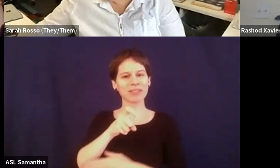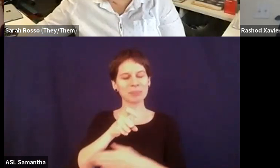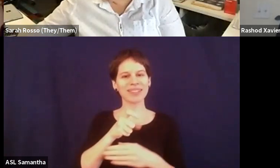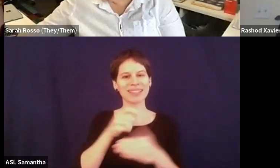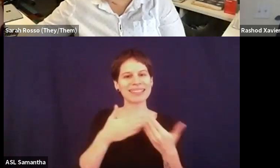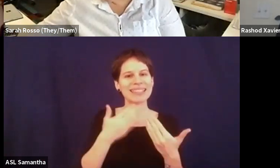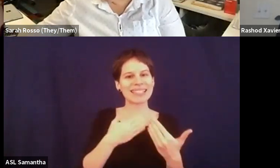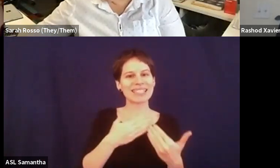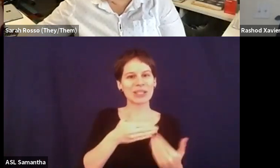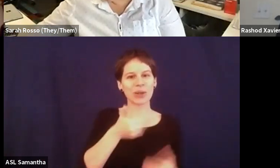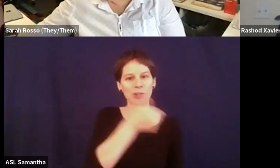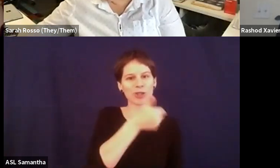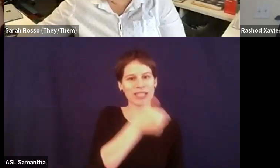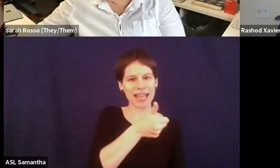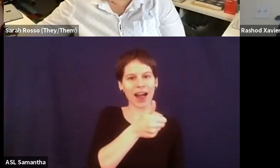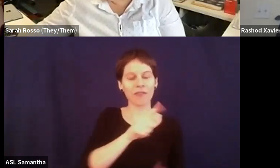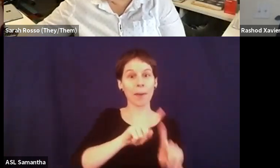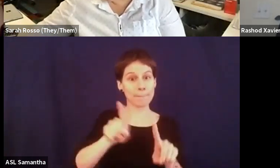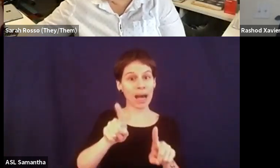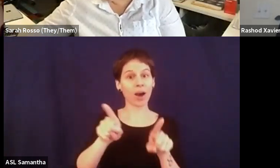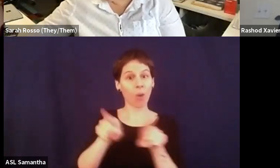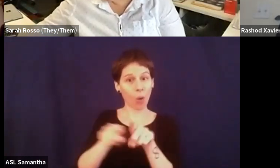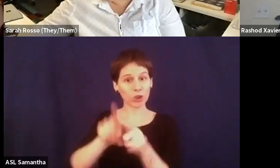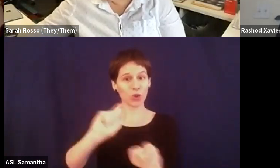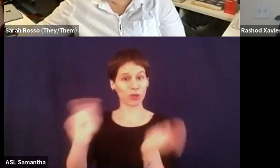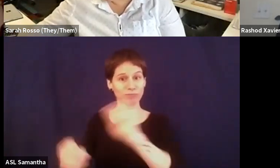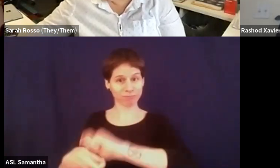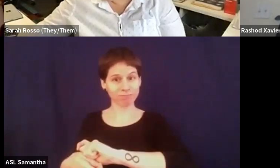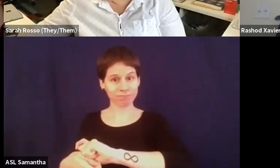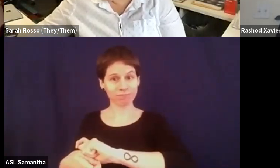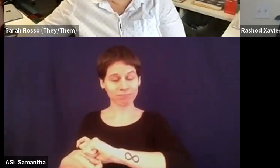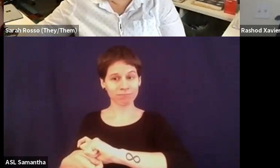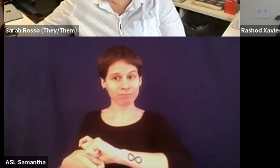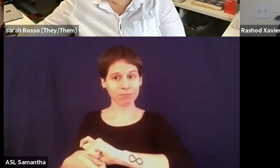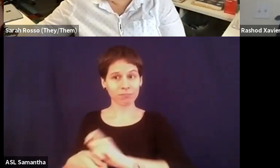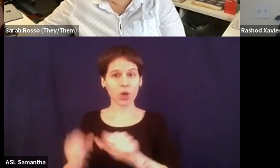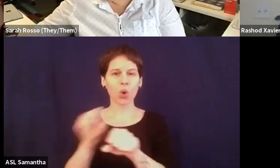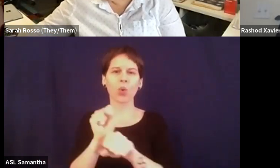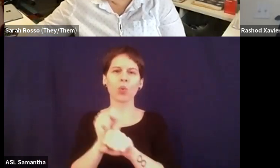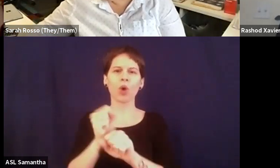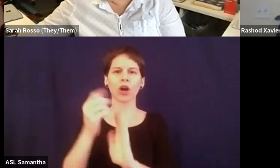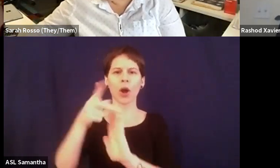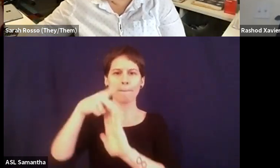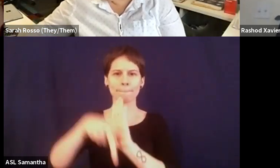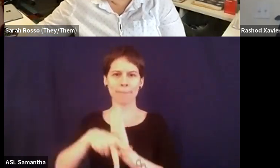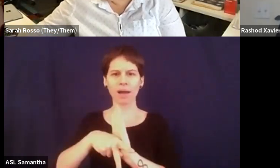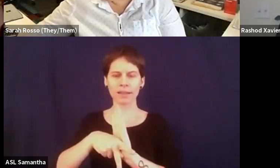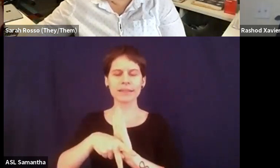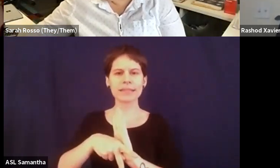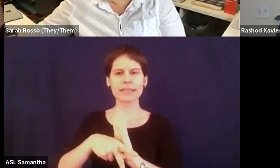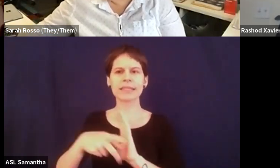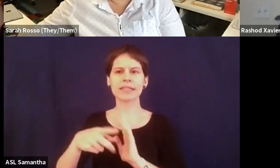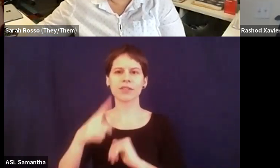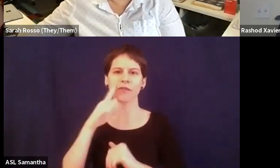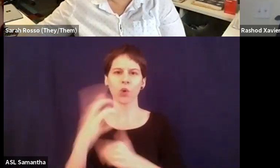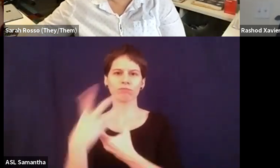being willing to adjust and adapt. You want to work on policies of intentional inclusion. You want to take